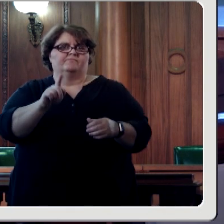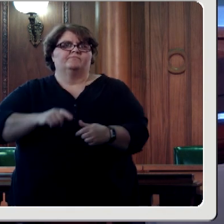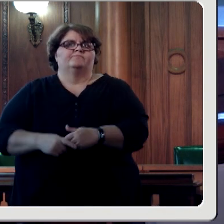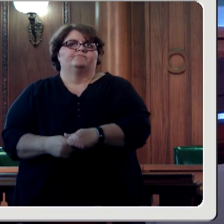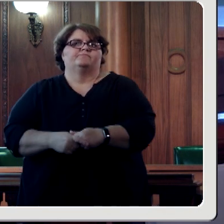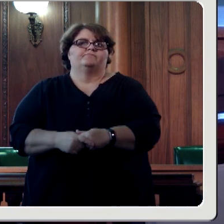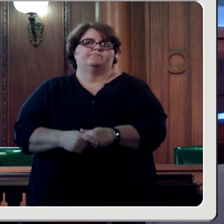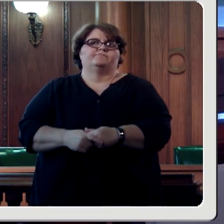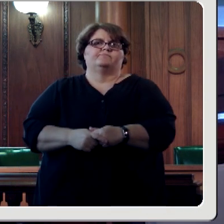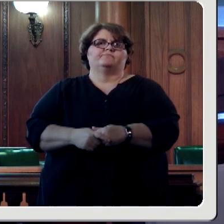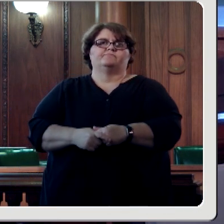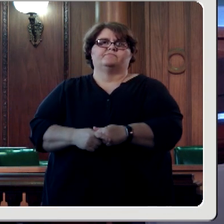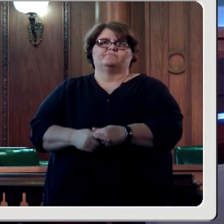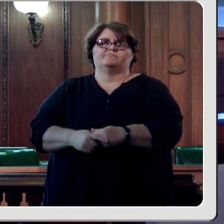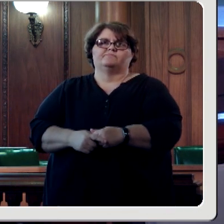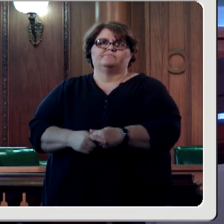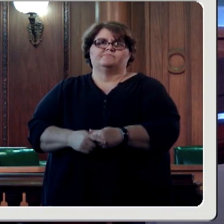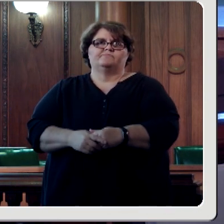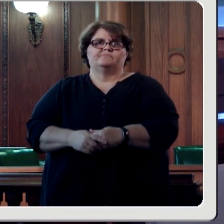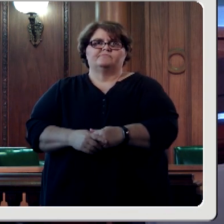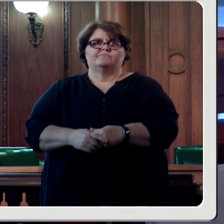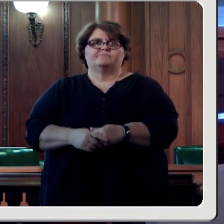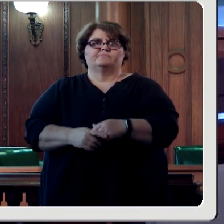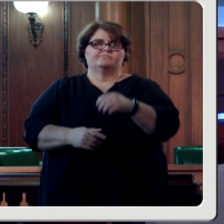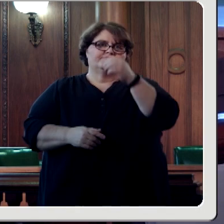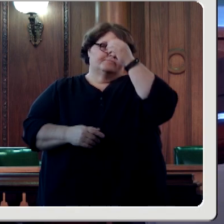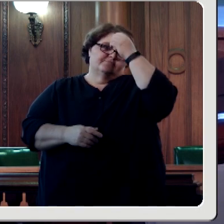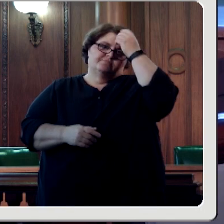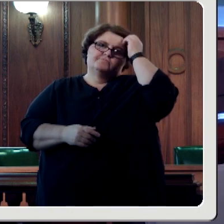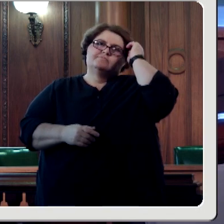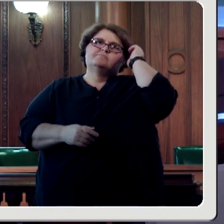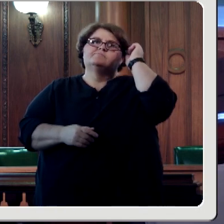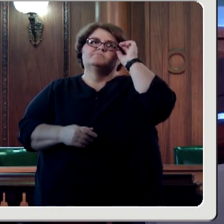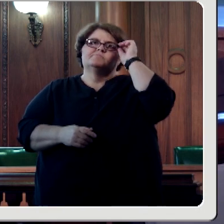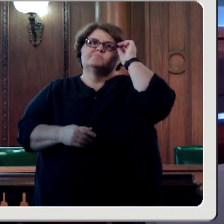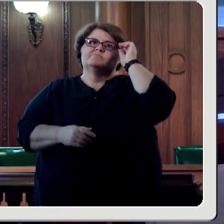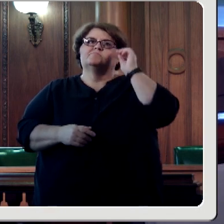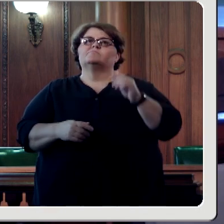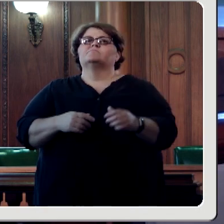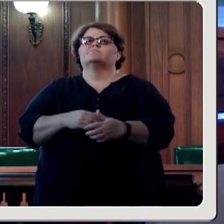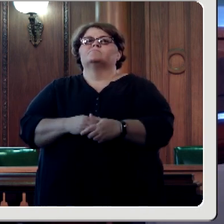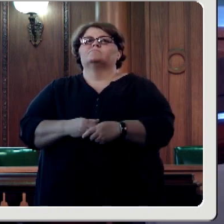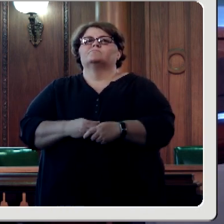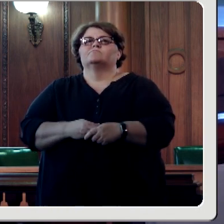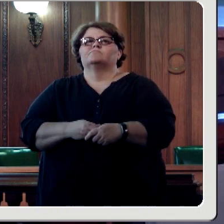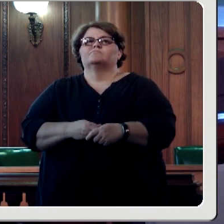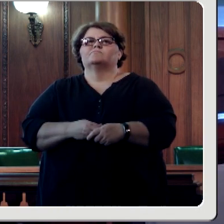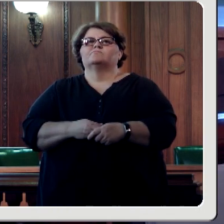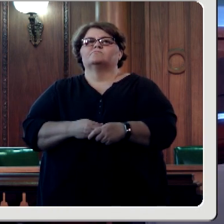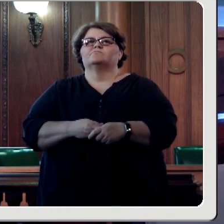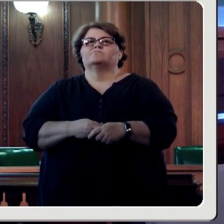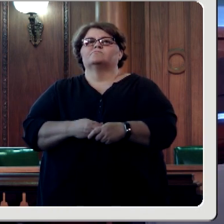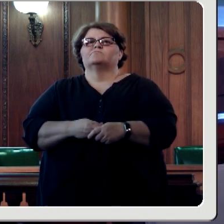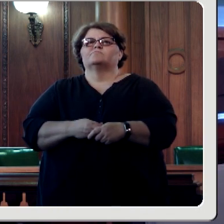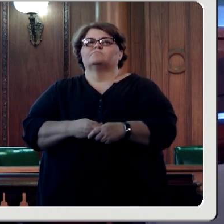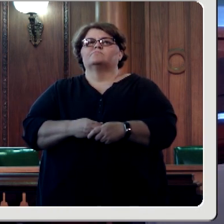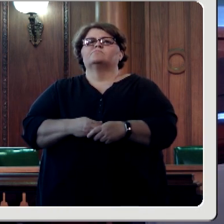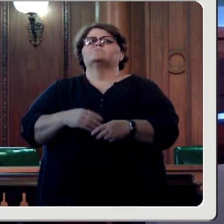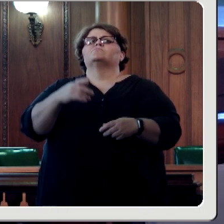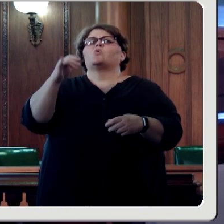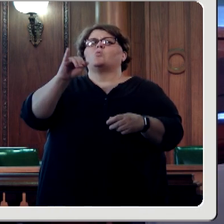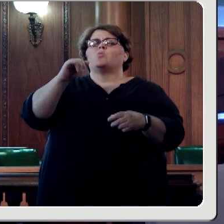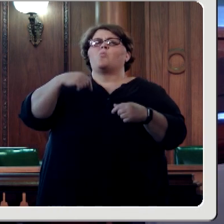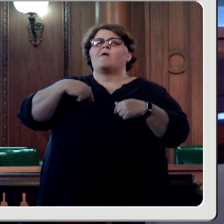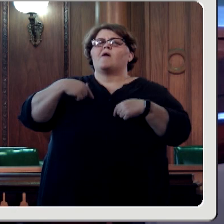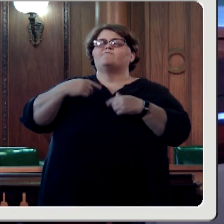expand the RAF program, which is a balancing act to be able to help out tenants with the eviction process, tenants who